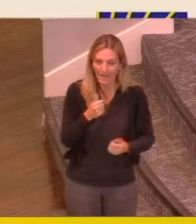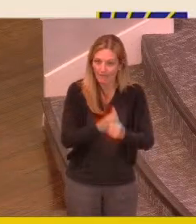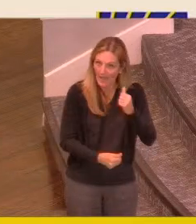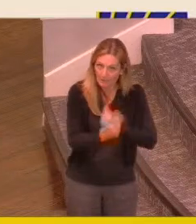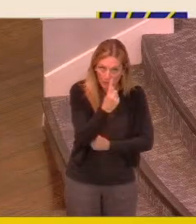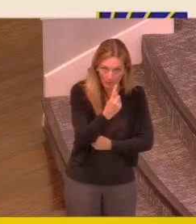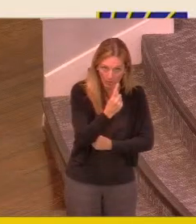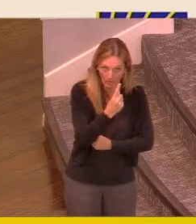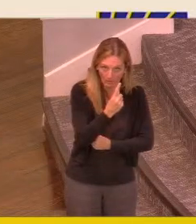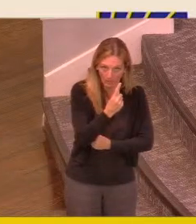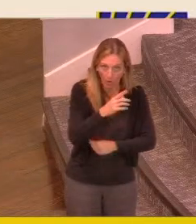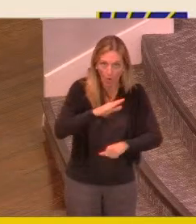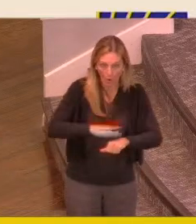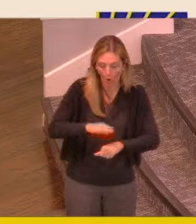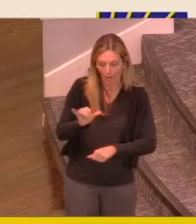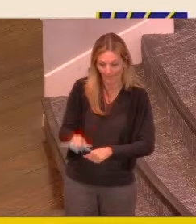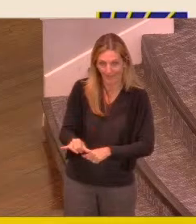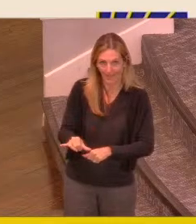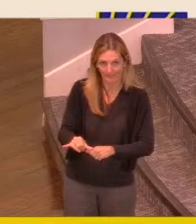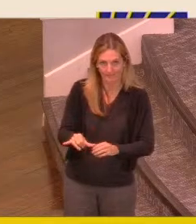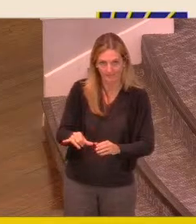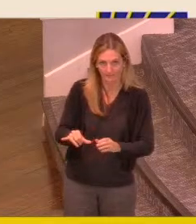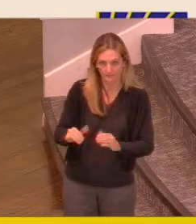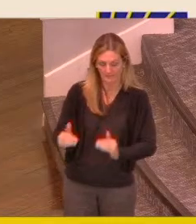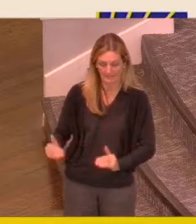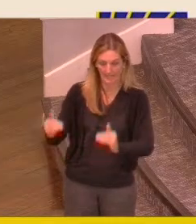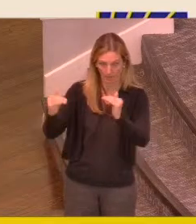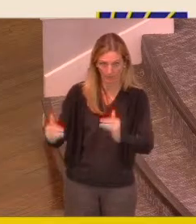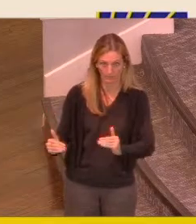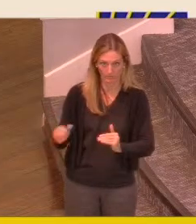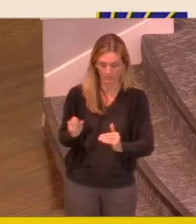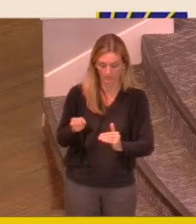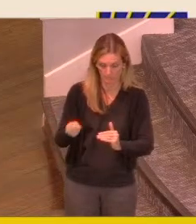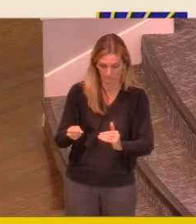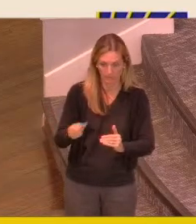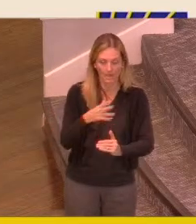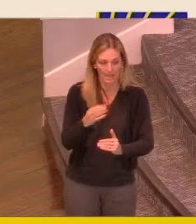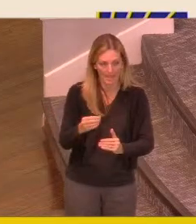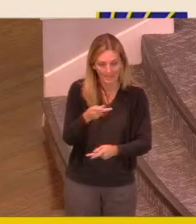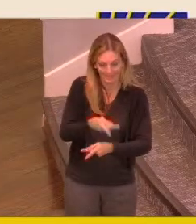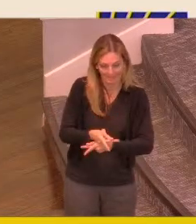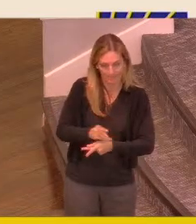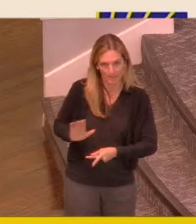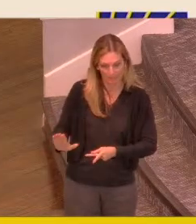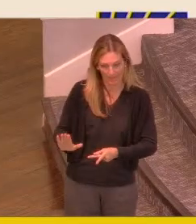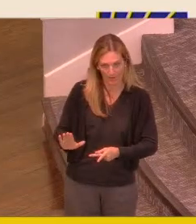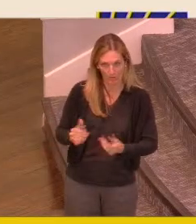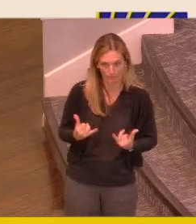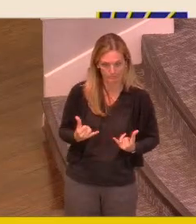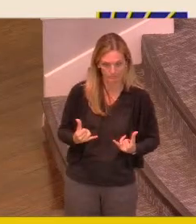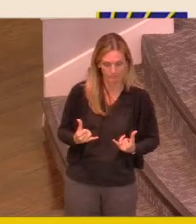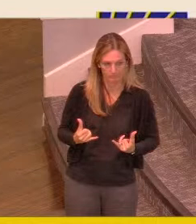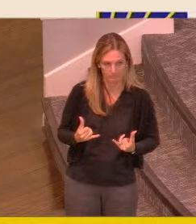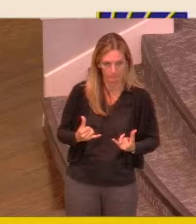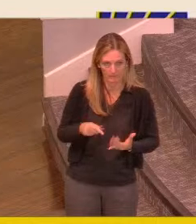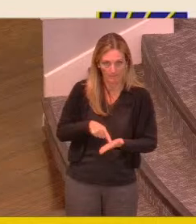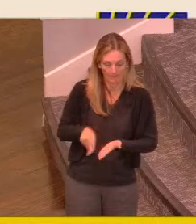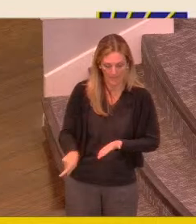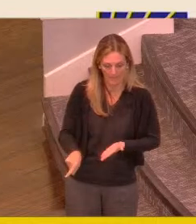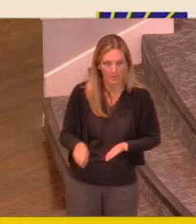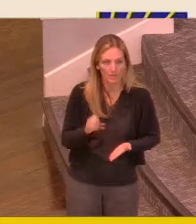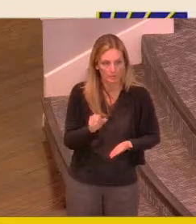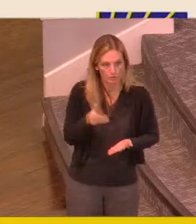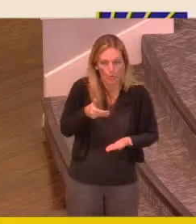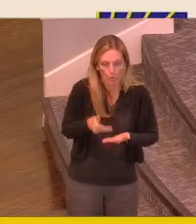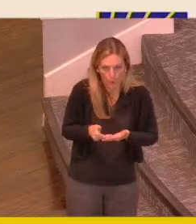scale, maintaining their existing rate. So they were placed closest to, but not less than,